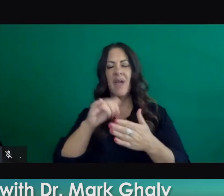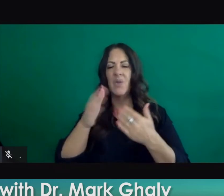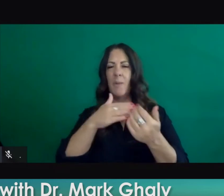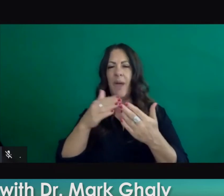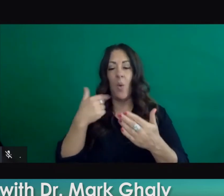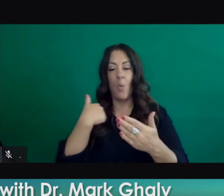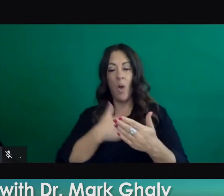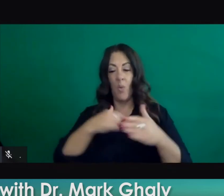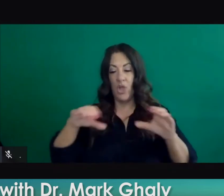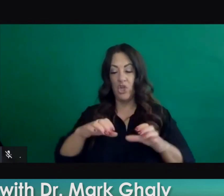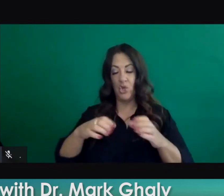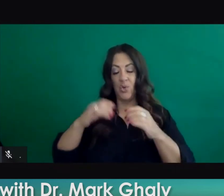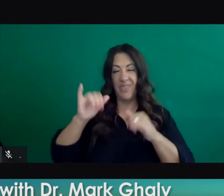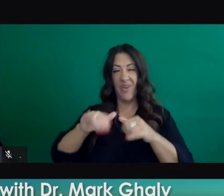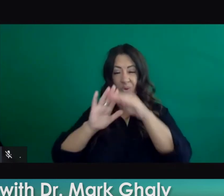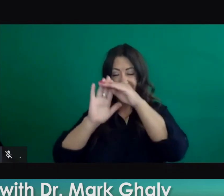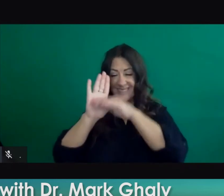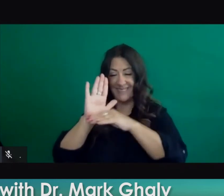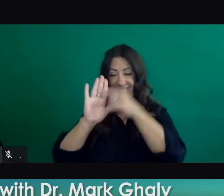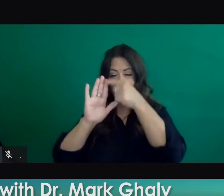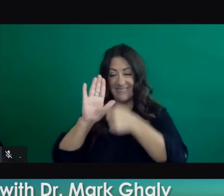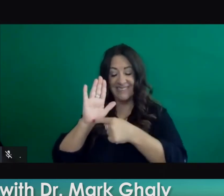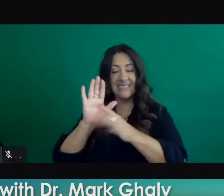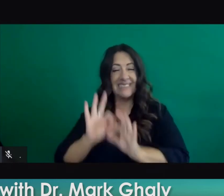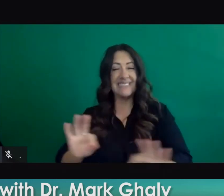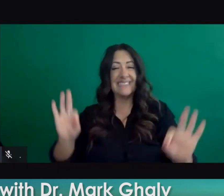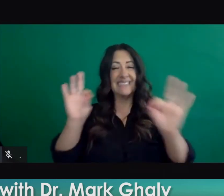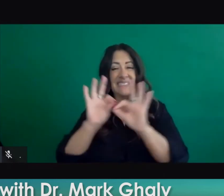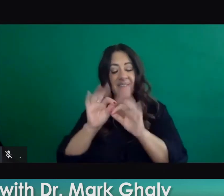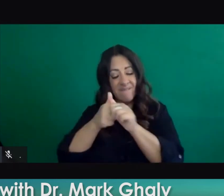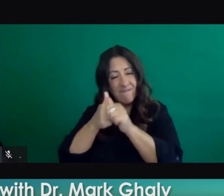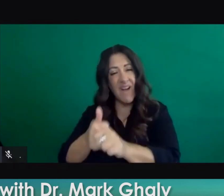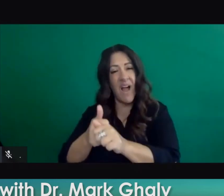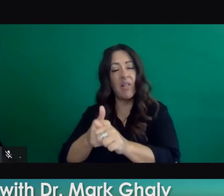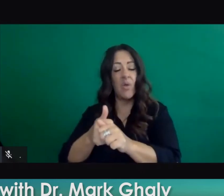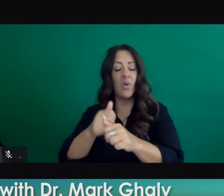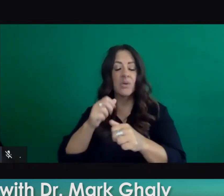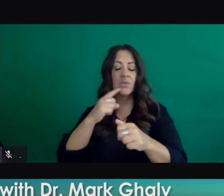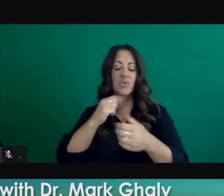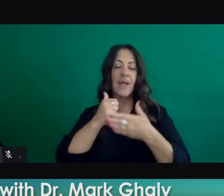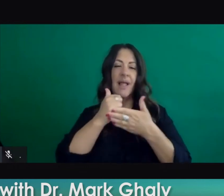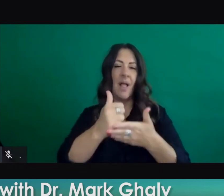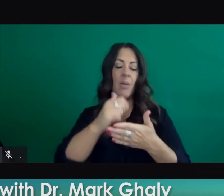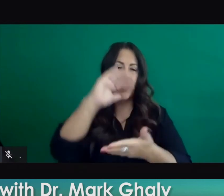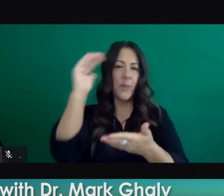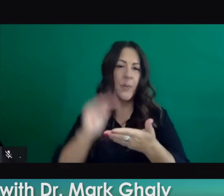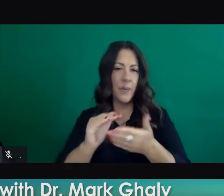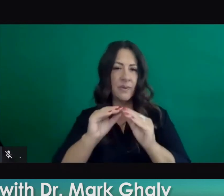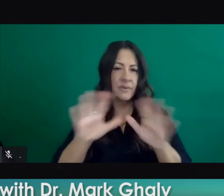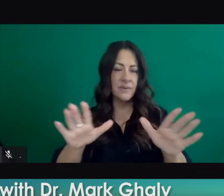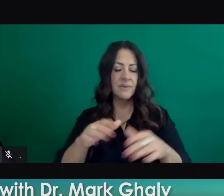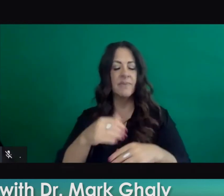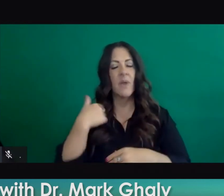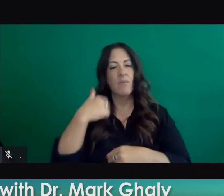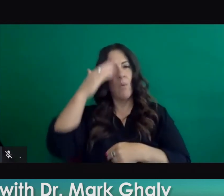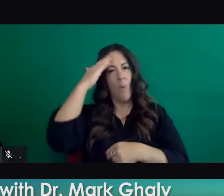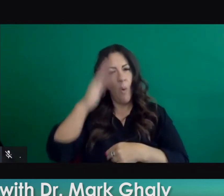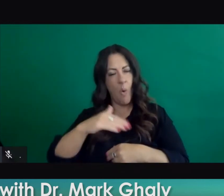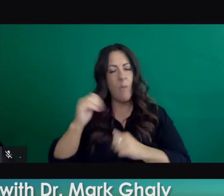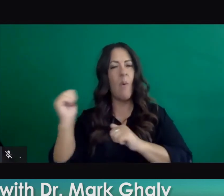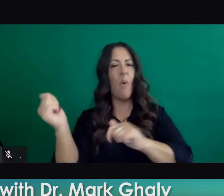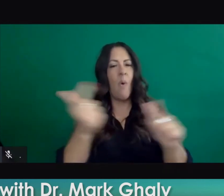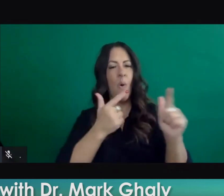we have are important to continue to emphasize. And my personal wish is that all of us can move forward together with that